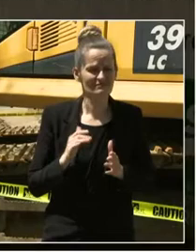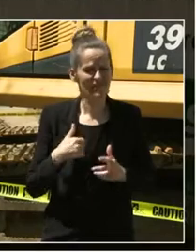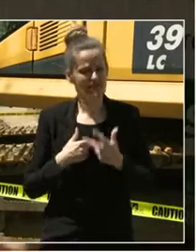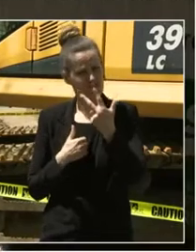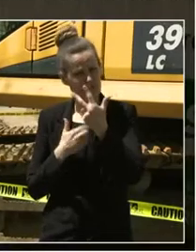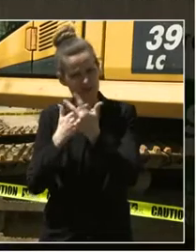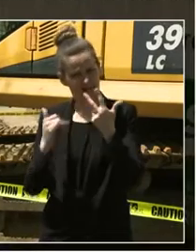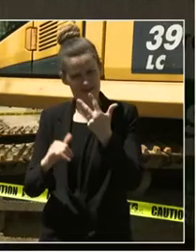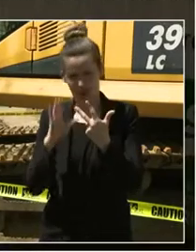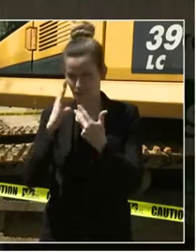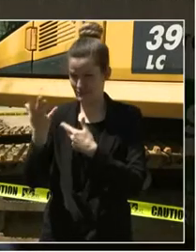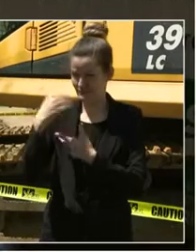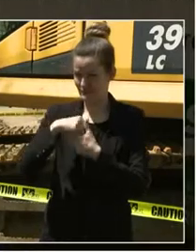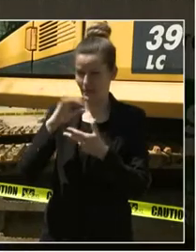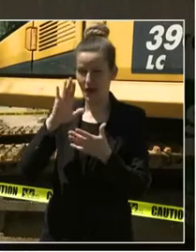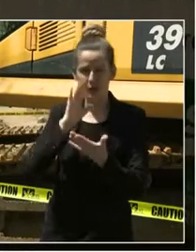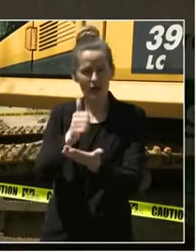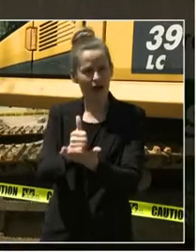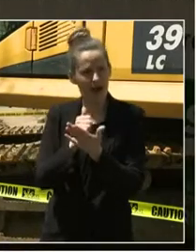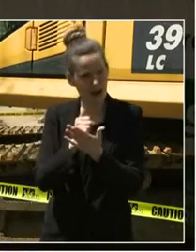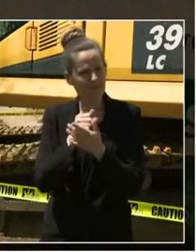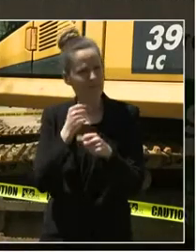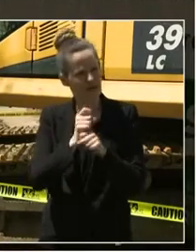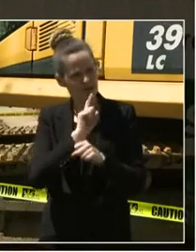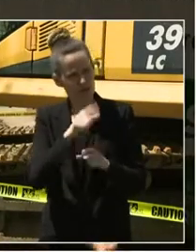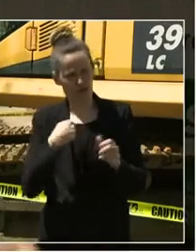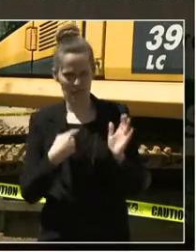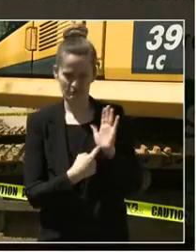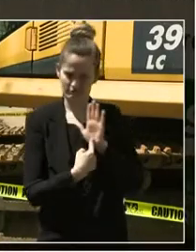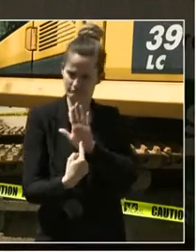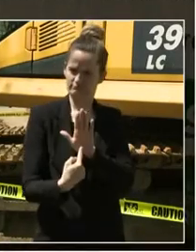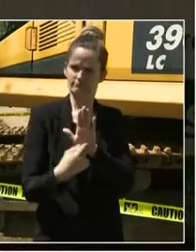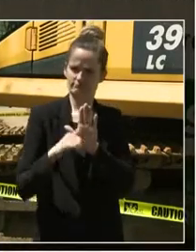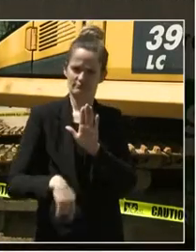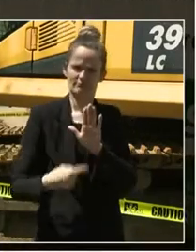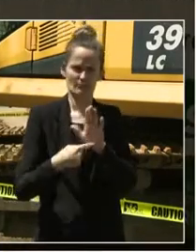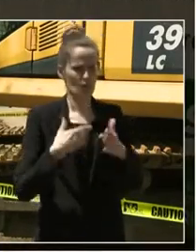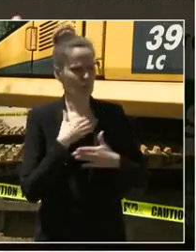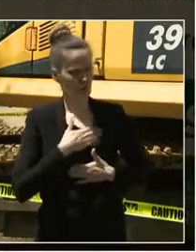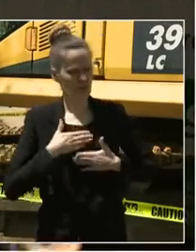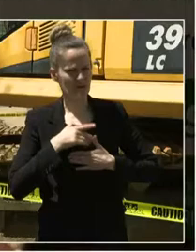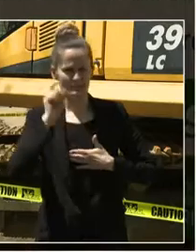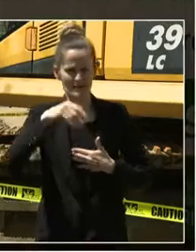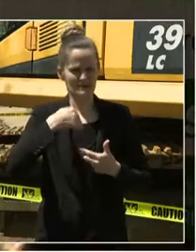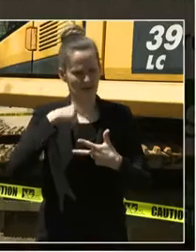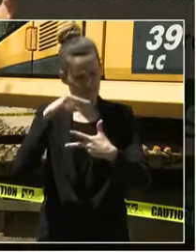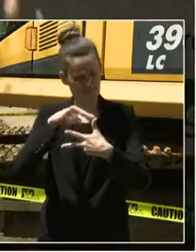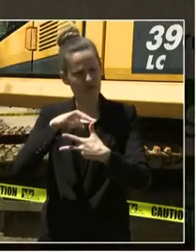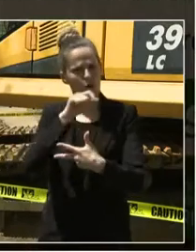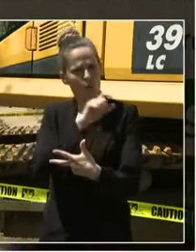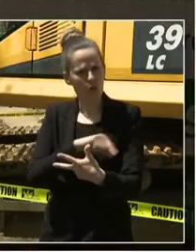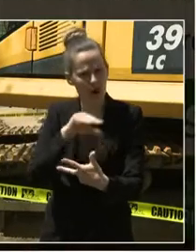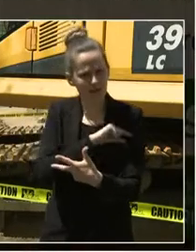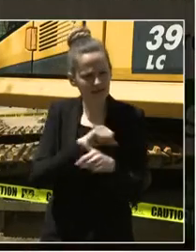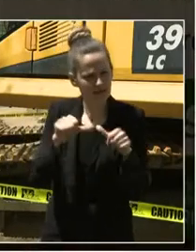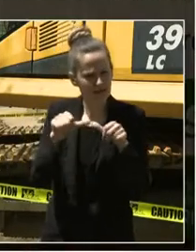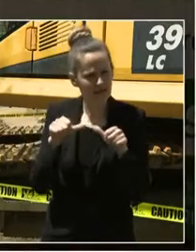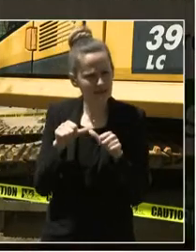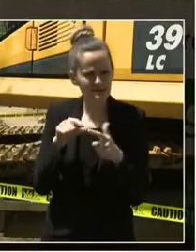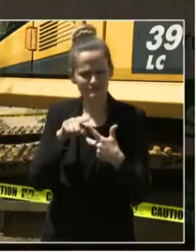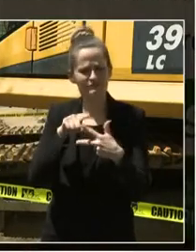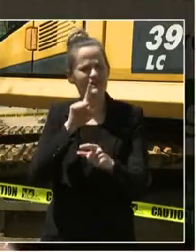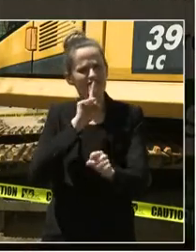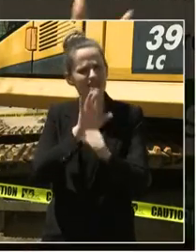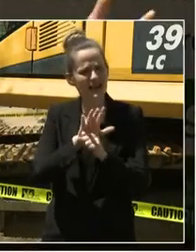that really help to deliver gold standard recreation. First, you got to have quality facilities. You have to have dedicated staff, and you have this here with